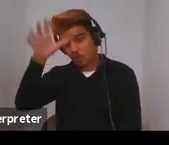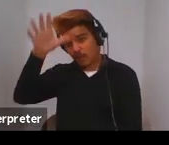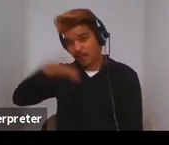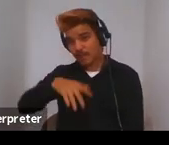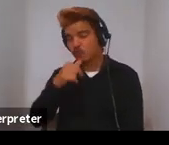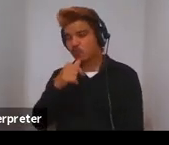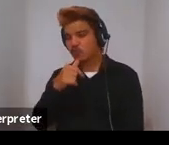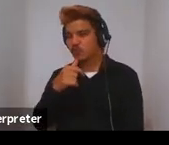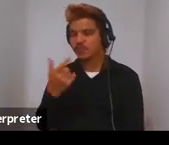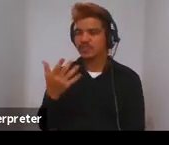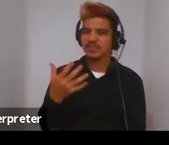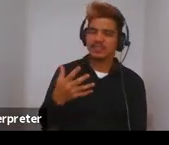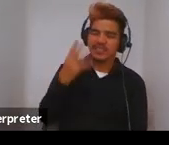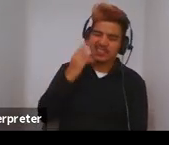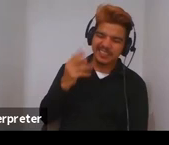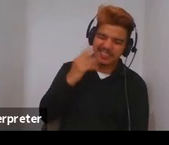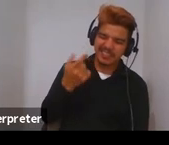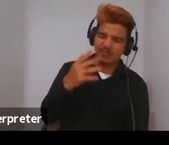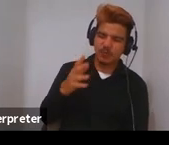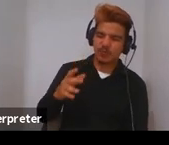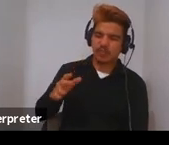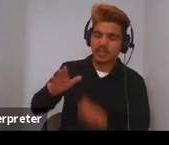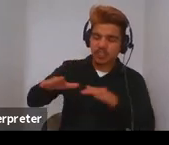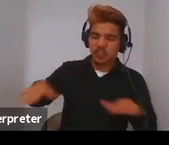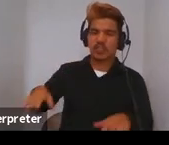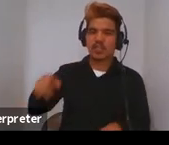are dealing with their experience of child sexual abuse.